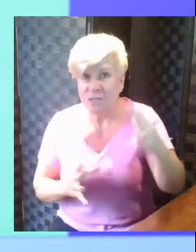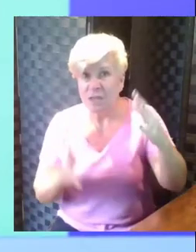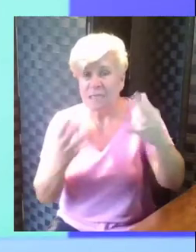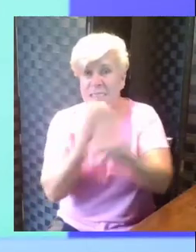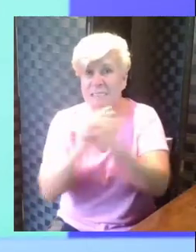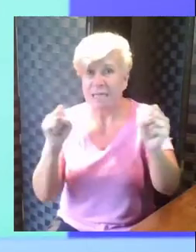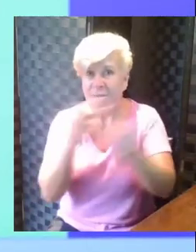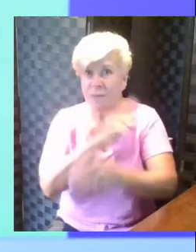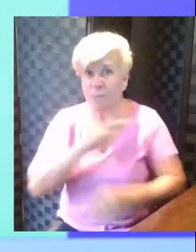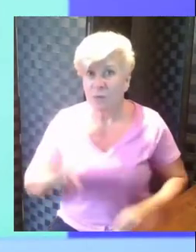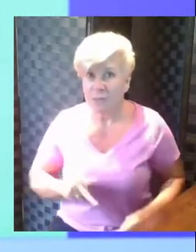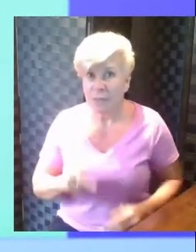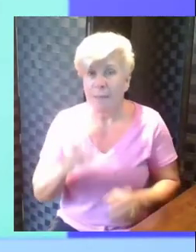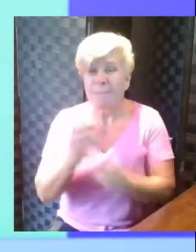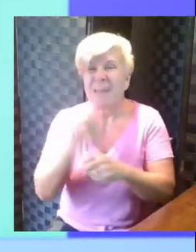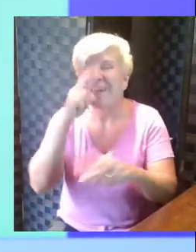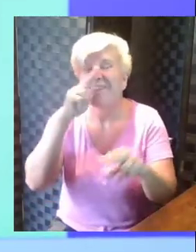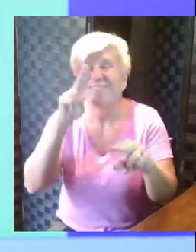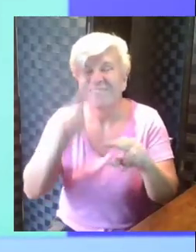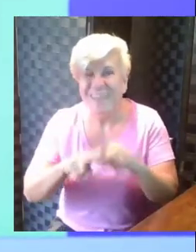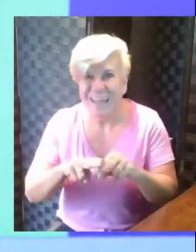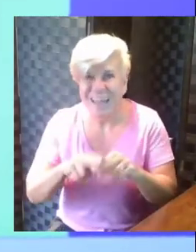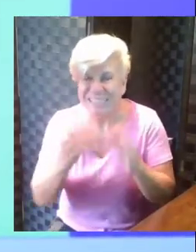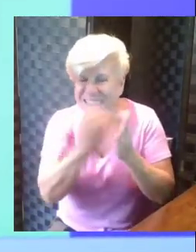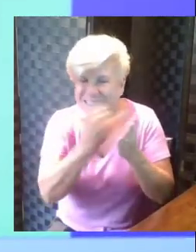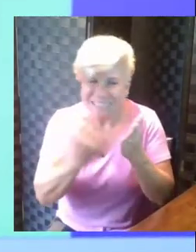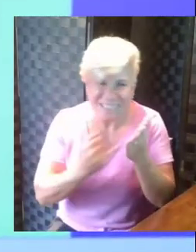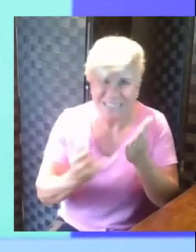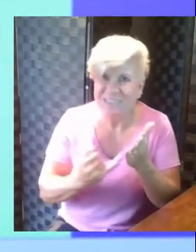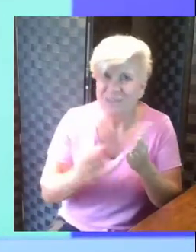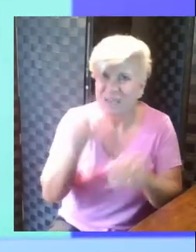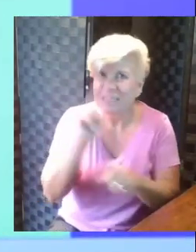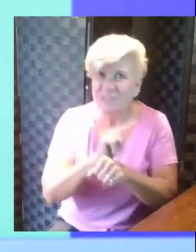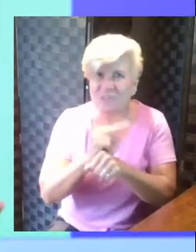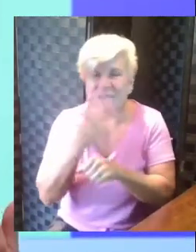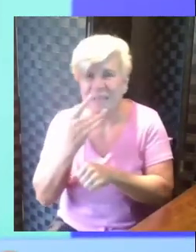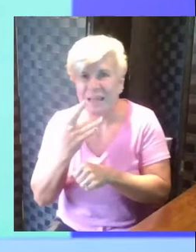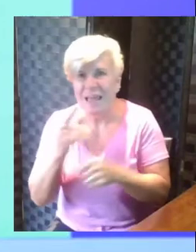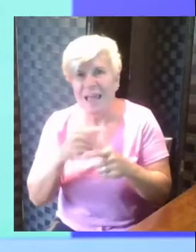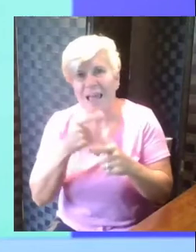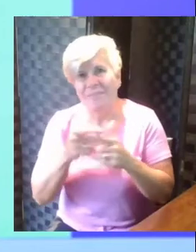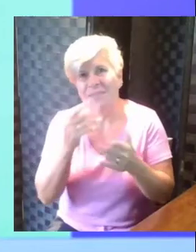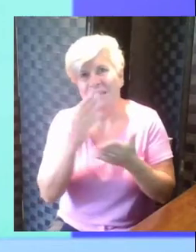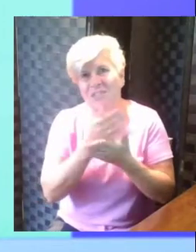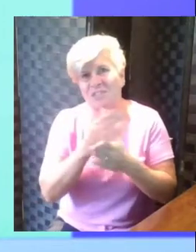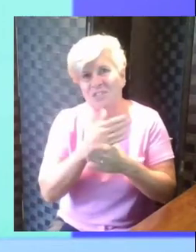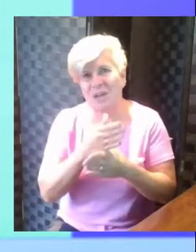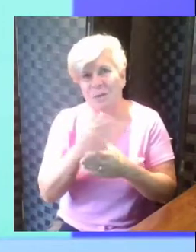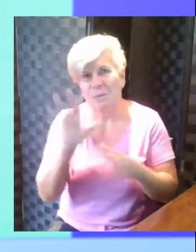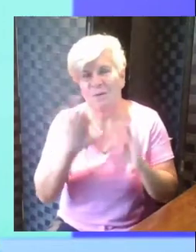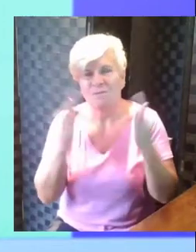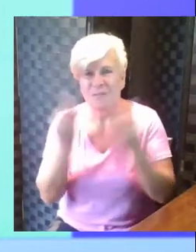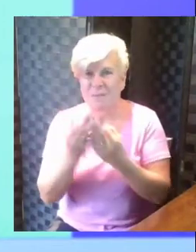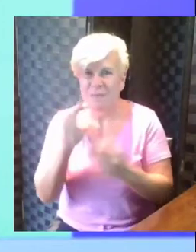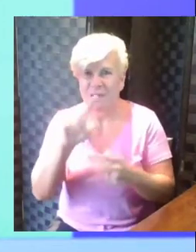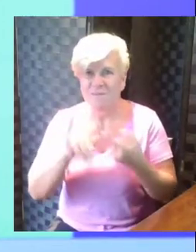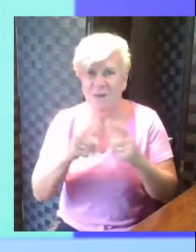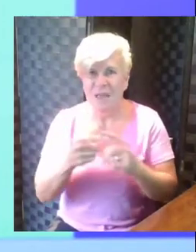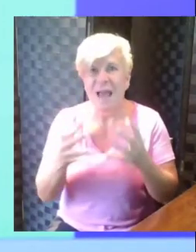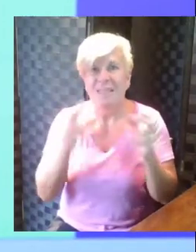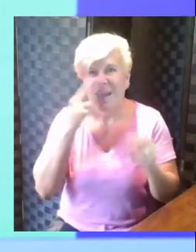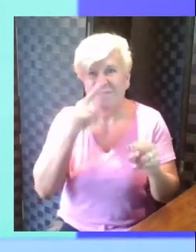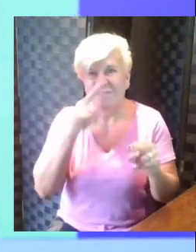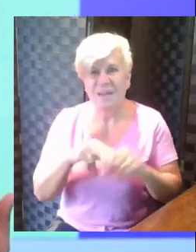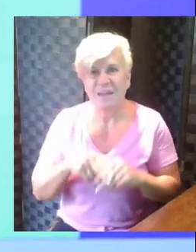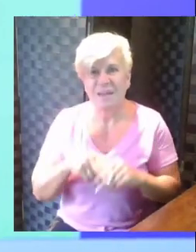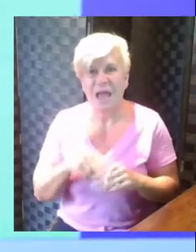Do you understand? Make it fun. Illustrate it. Use colors, and then share it with your family and friends. It'll be a lot of